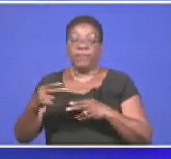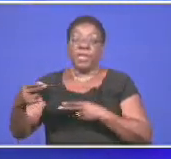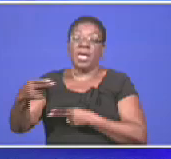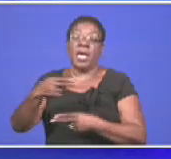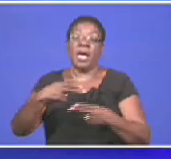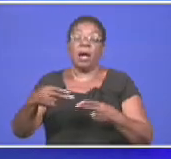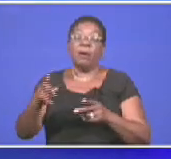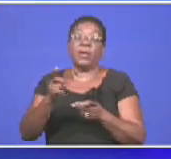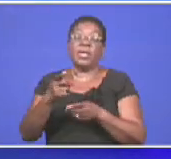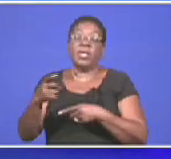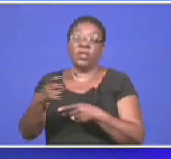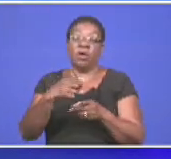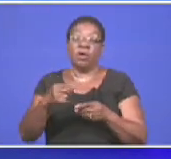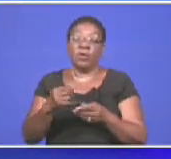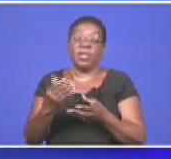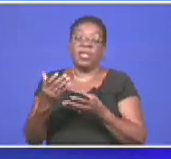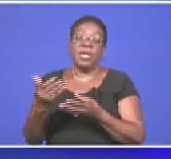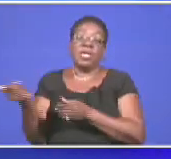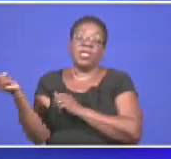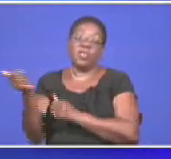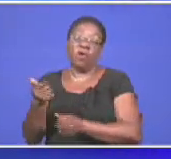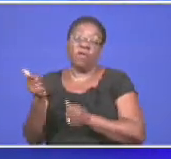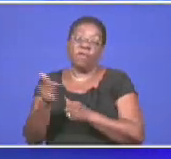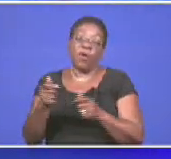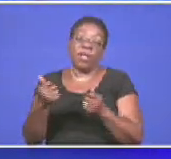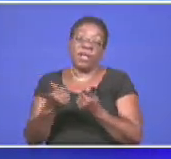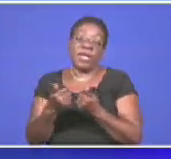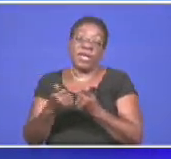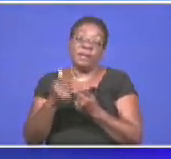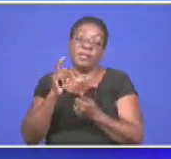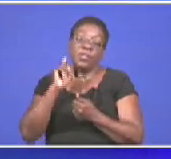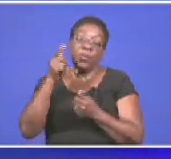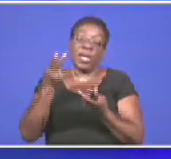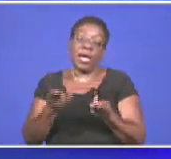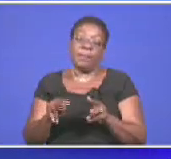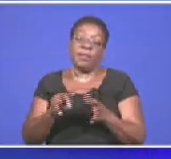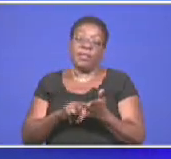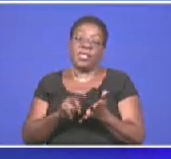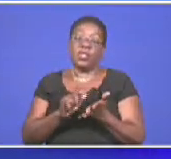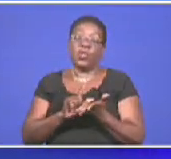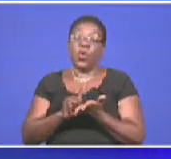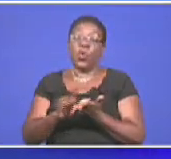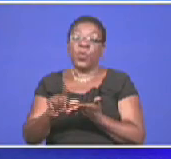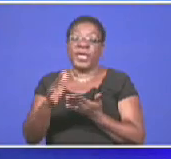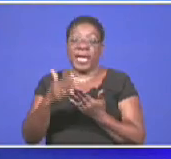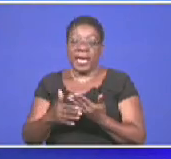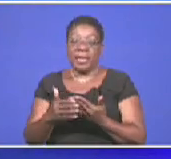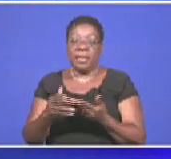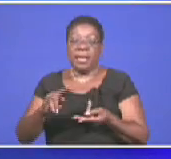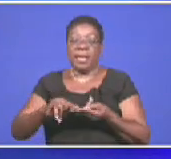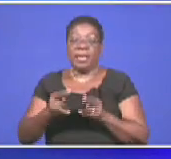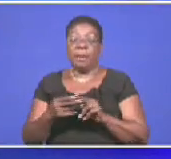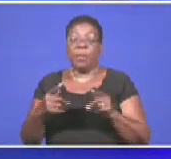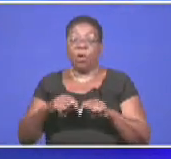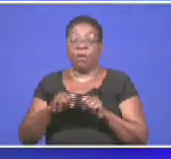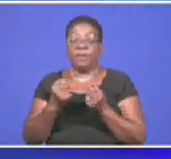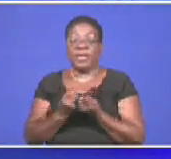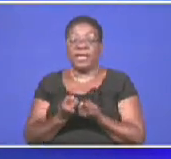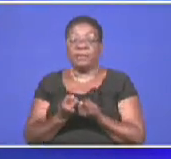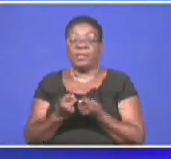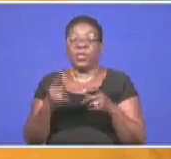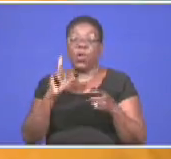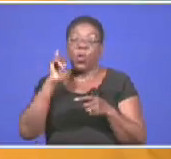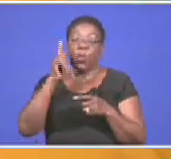softball tournament slated for this weekend at the Blue Hill Sporting Complex. A number of corporate sponsors on board, including Sunshine Auto